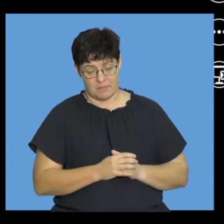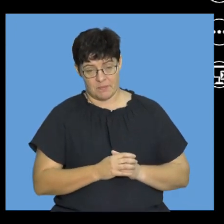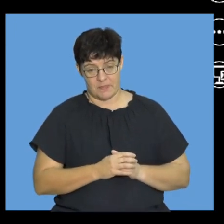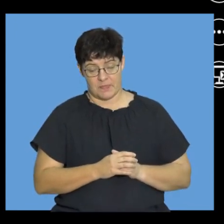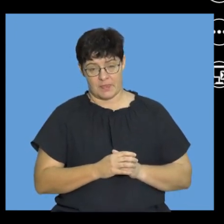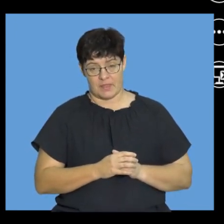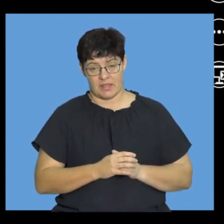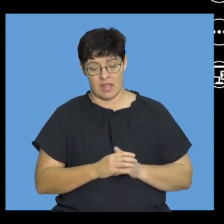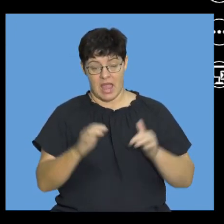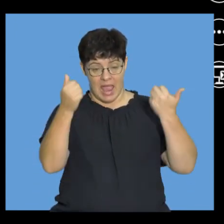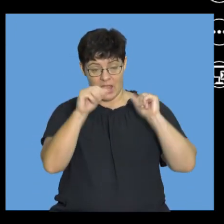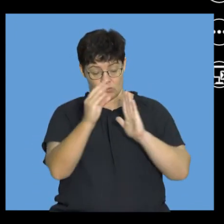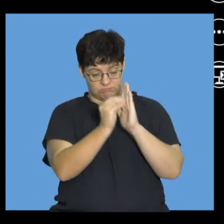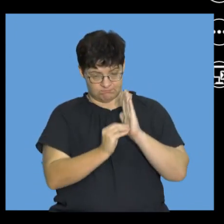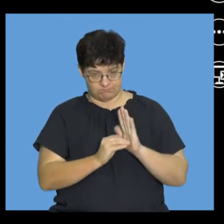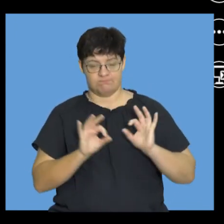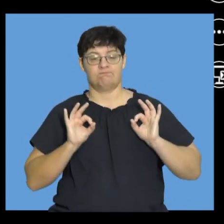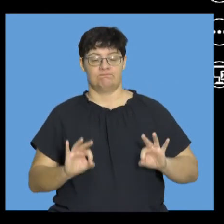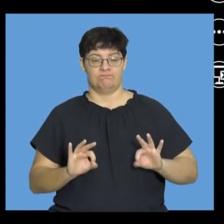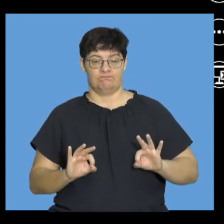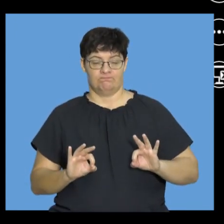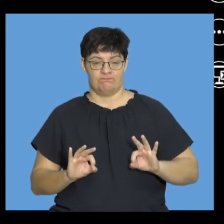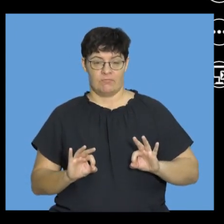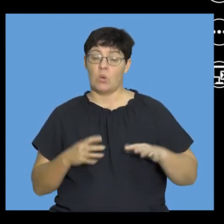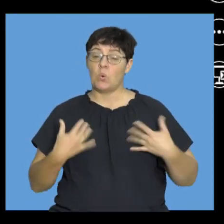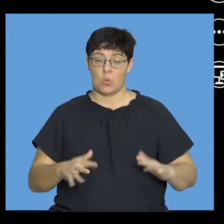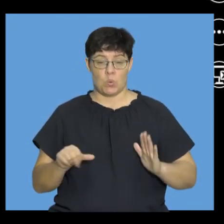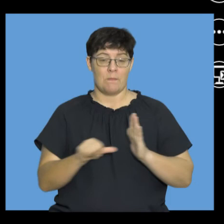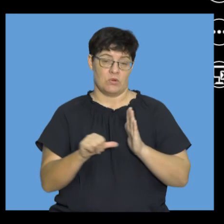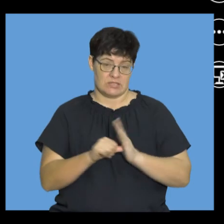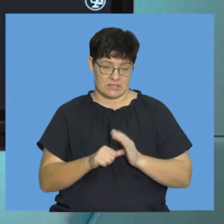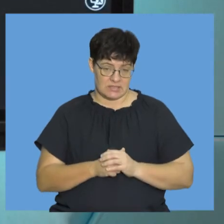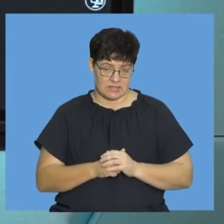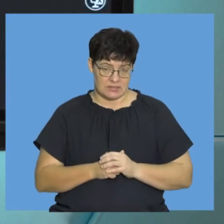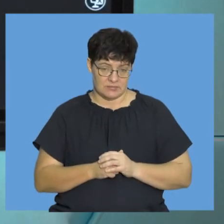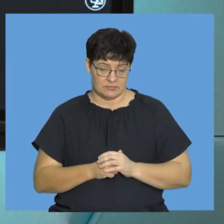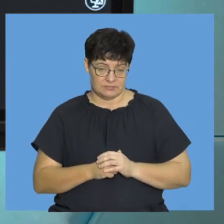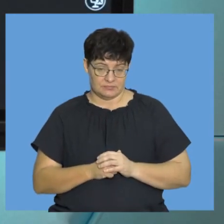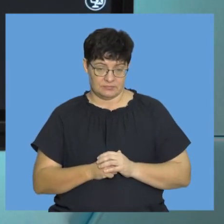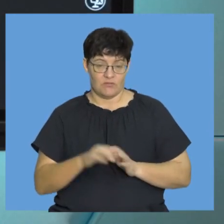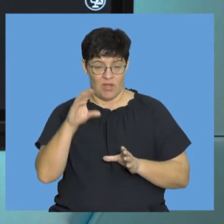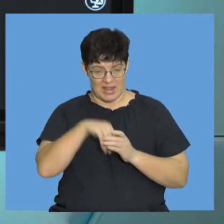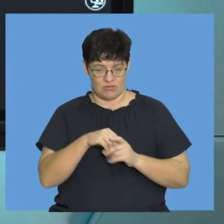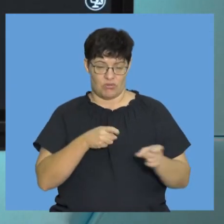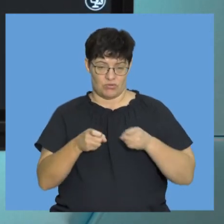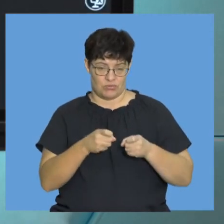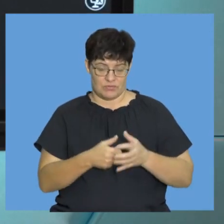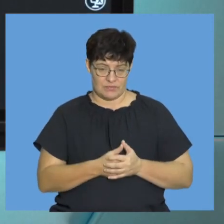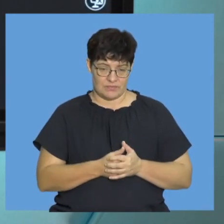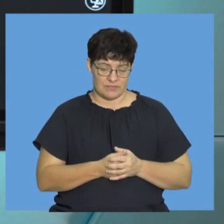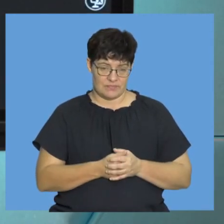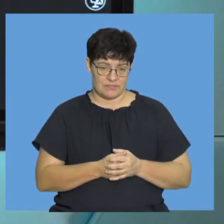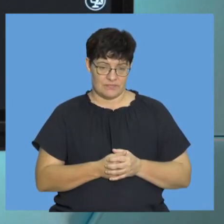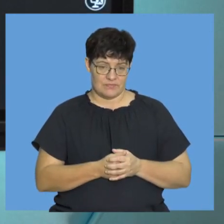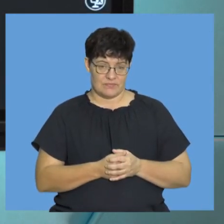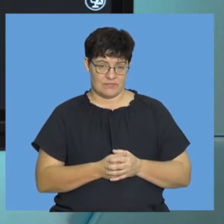your accounting records are up to date. Also, a very important aspect of internal control.